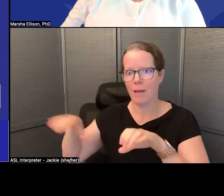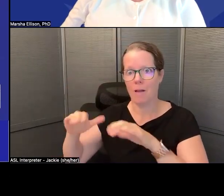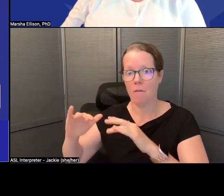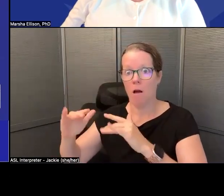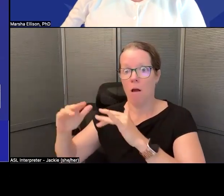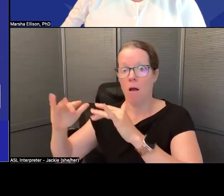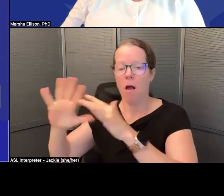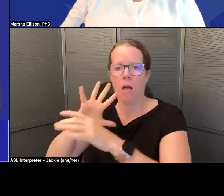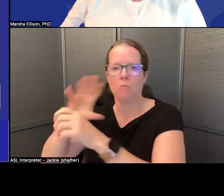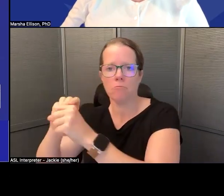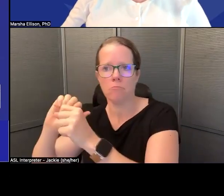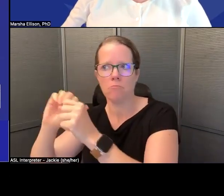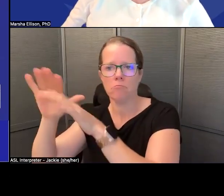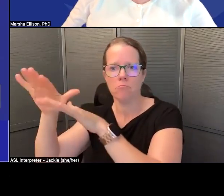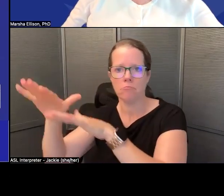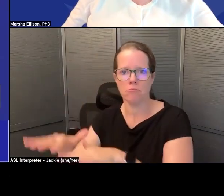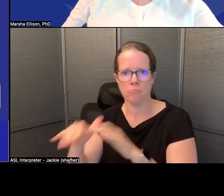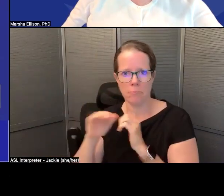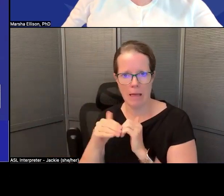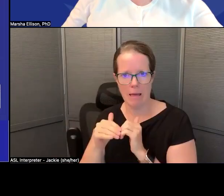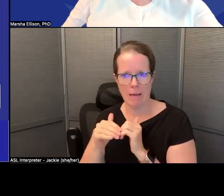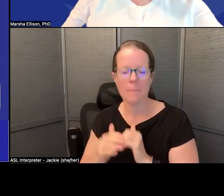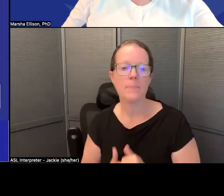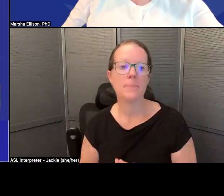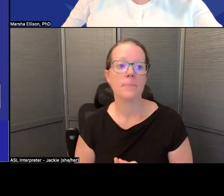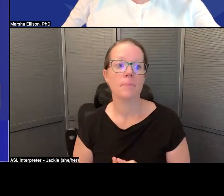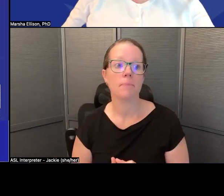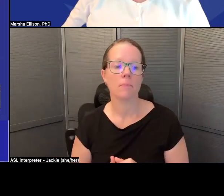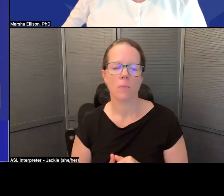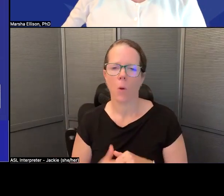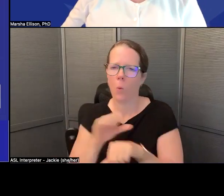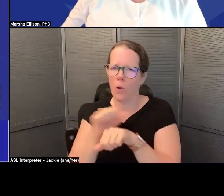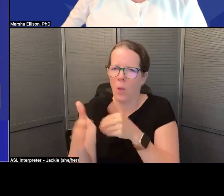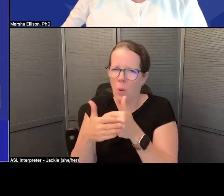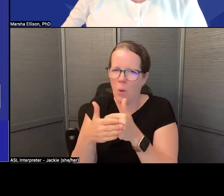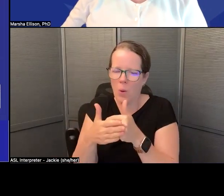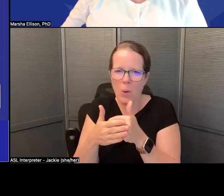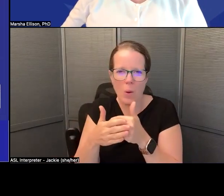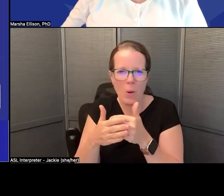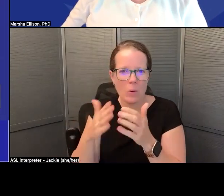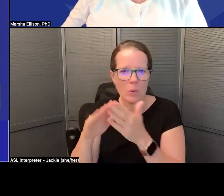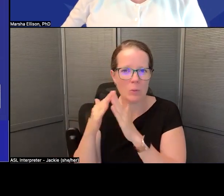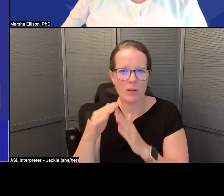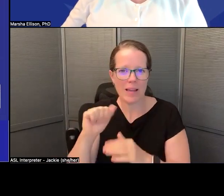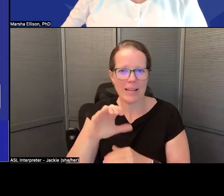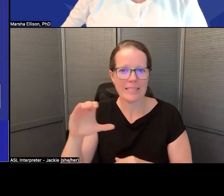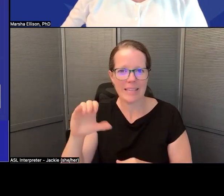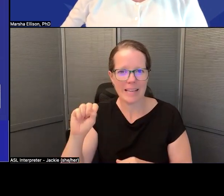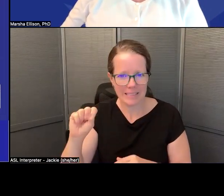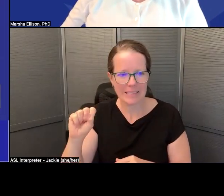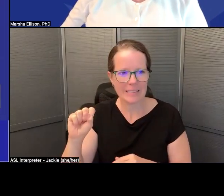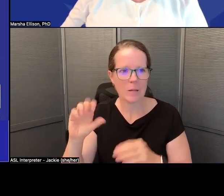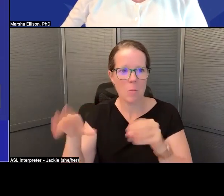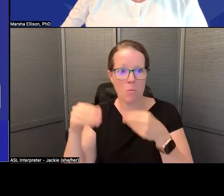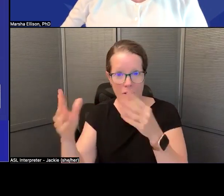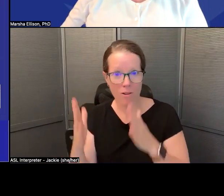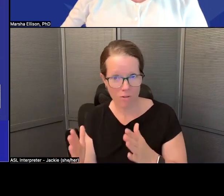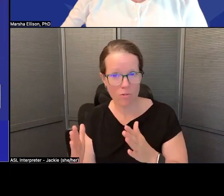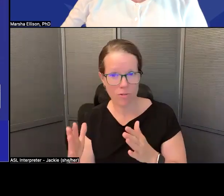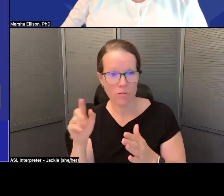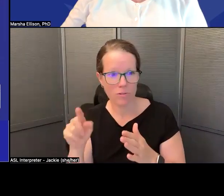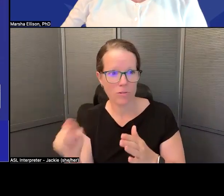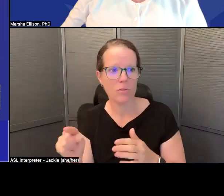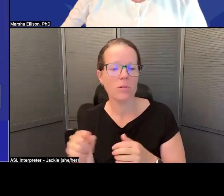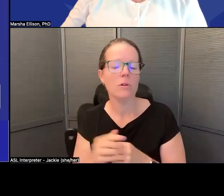We did this in a very close consultation with community ACCS providers,